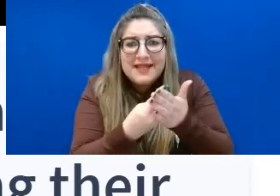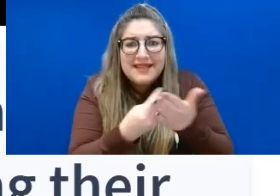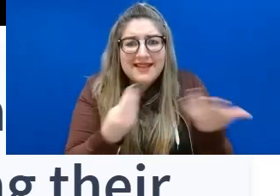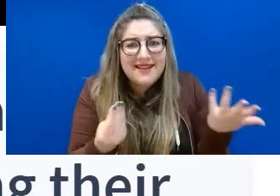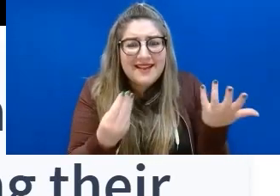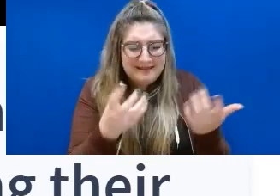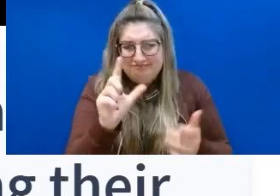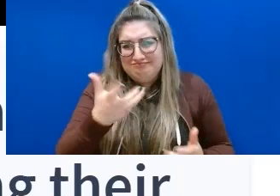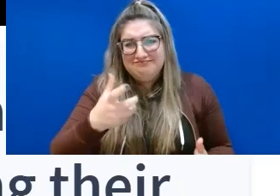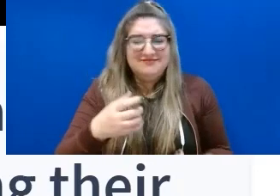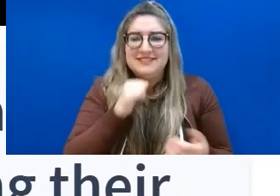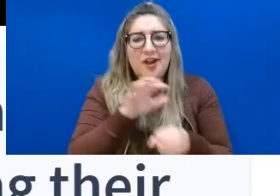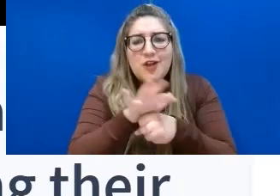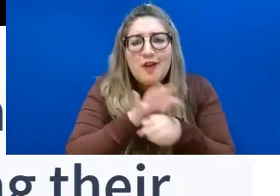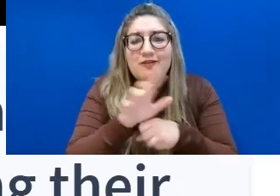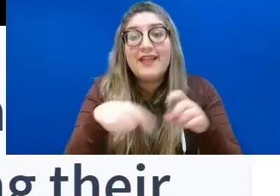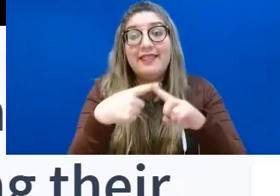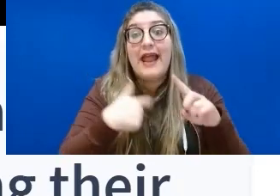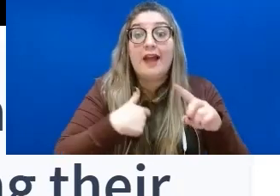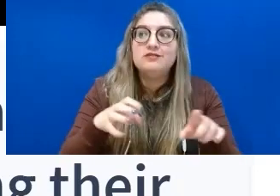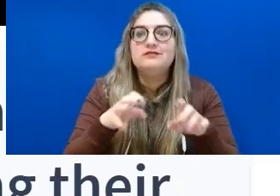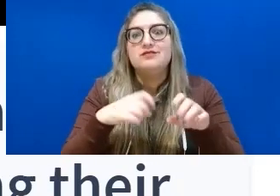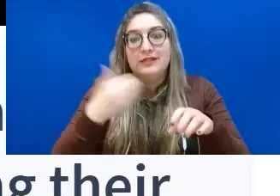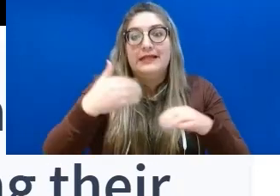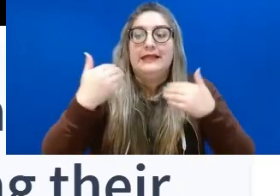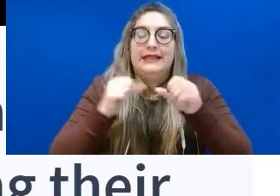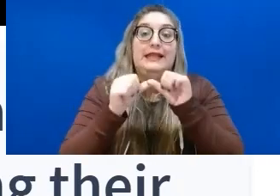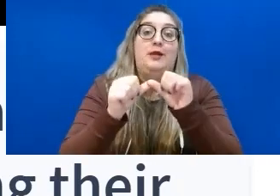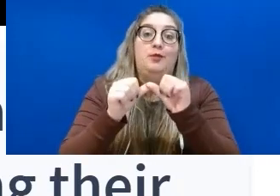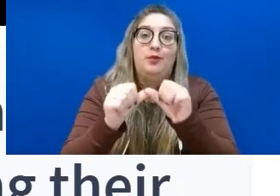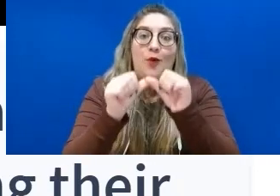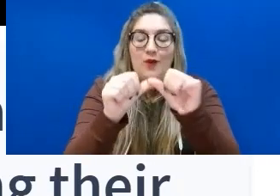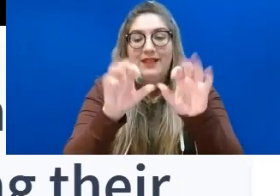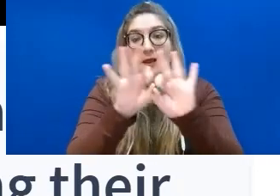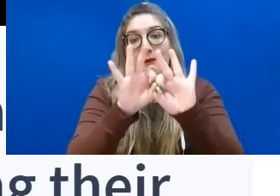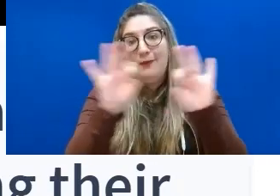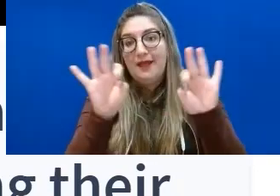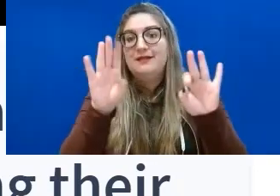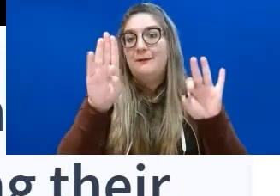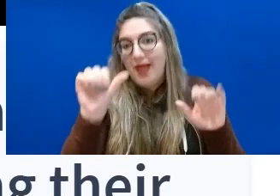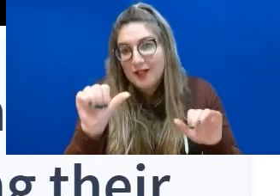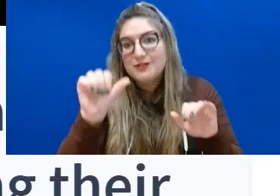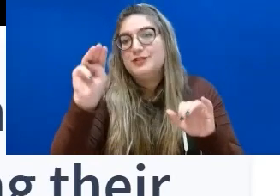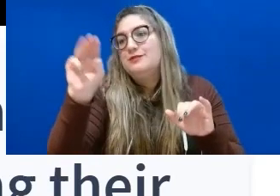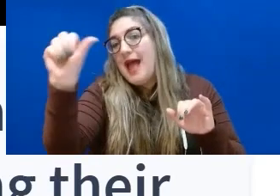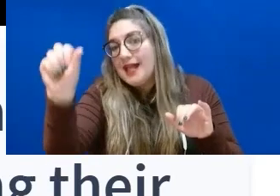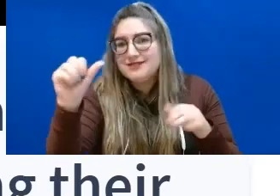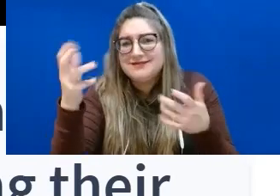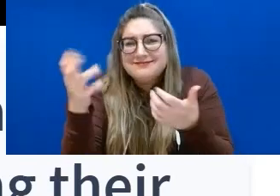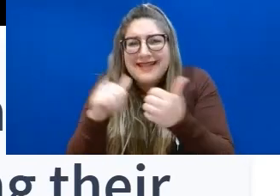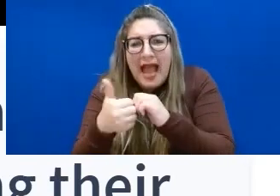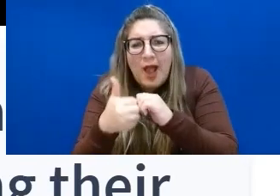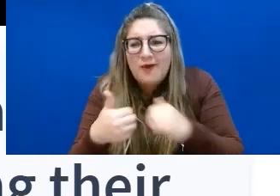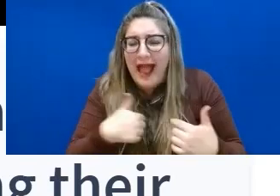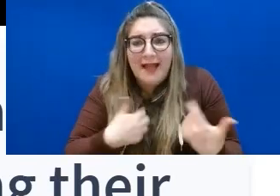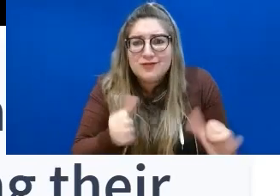And then someone's like, well, you should get your doctorate because you'll be the first in your family. And I'm just trying to survive, right? And most of the time, it's not only them that they're